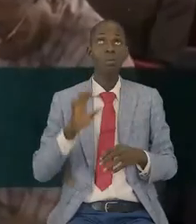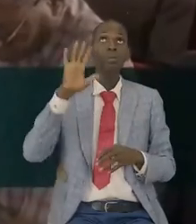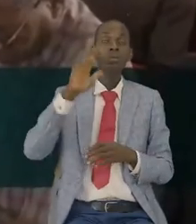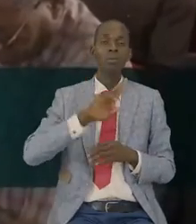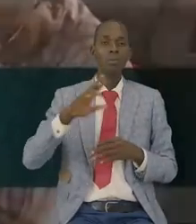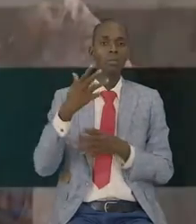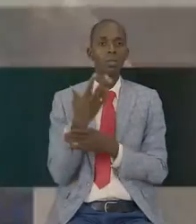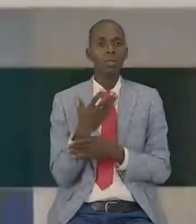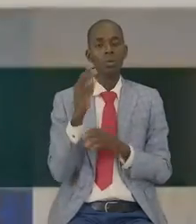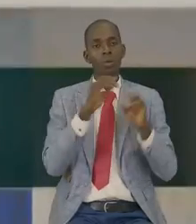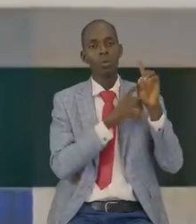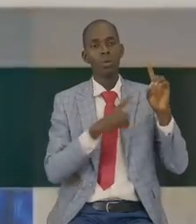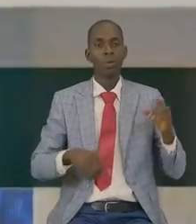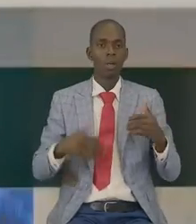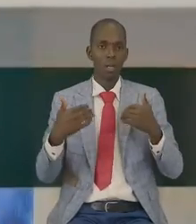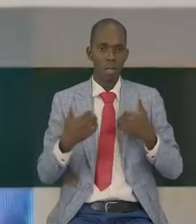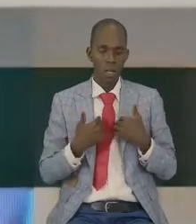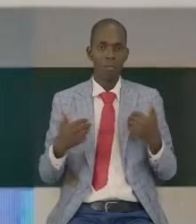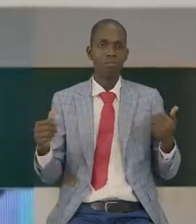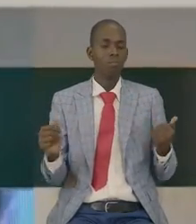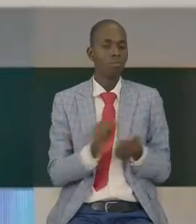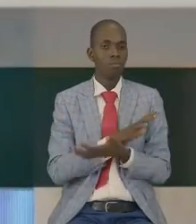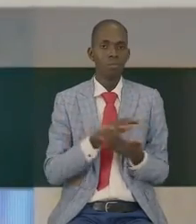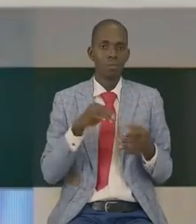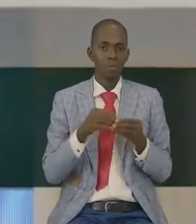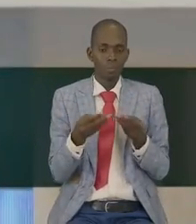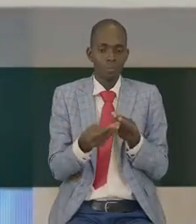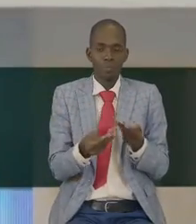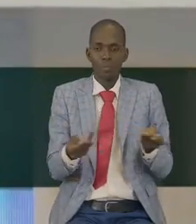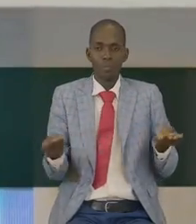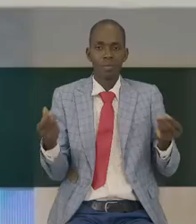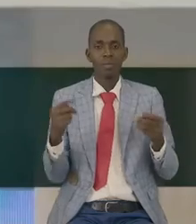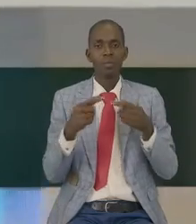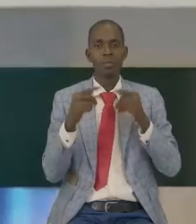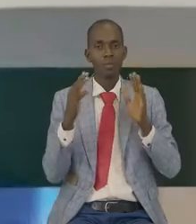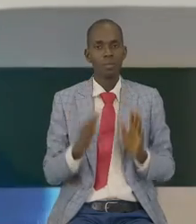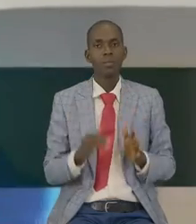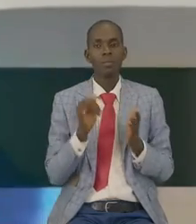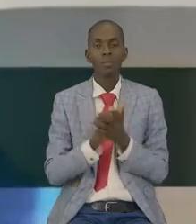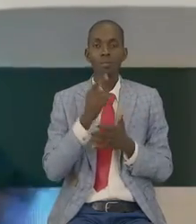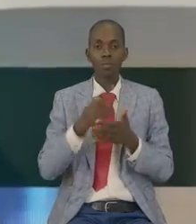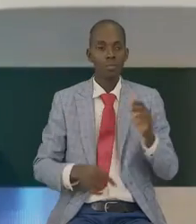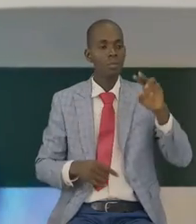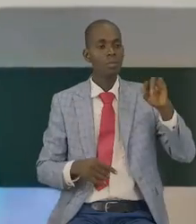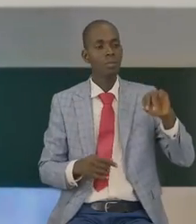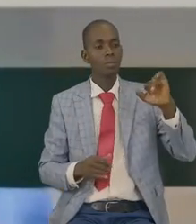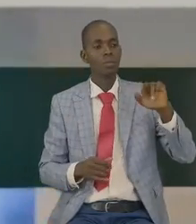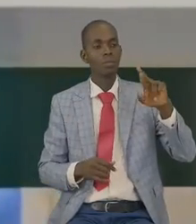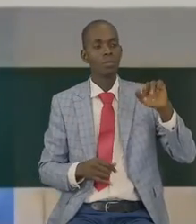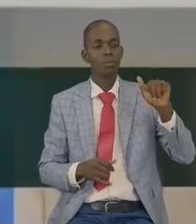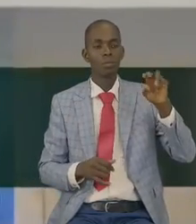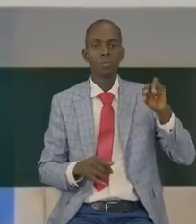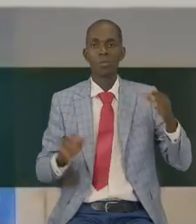Lord, has dashed in pieces the enemy. That's what Miriam sang, and that's what all the